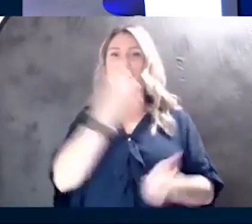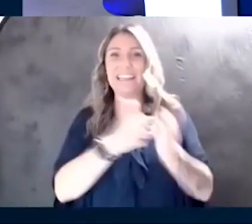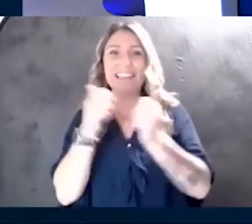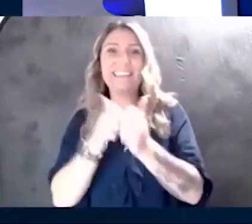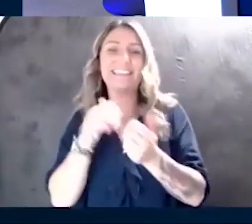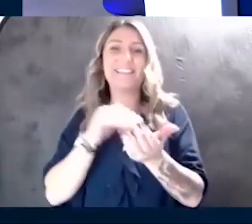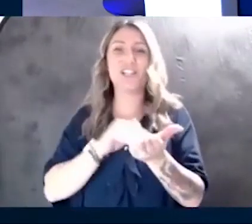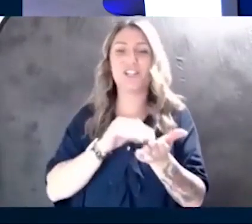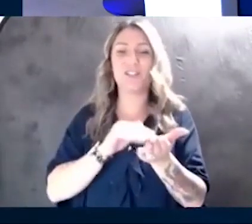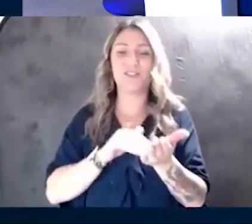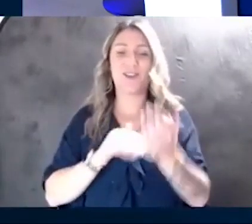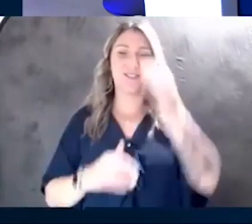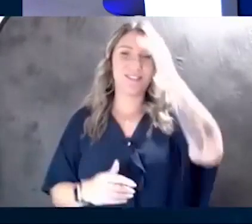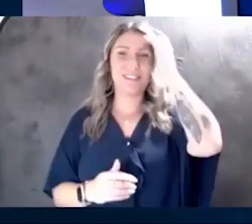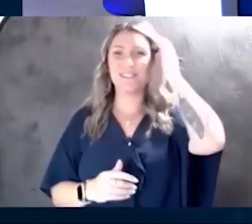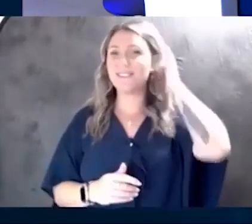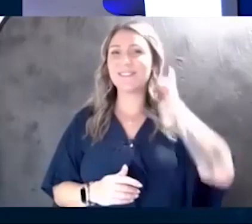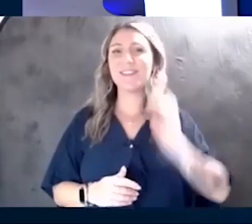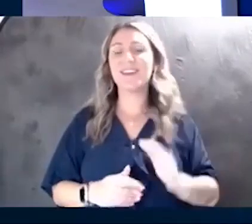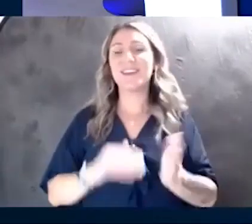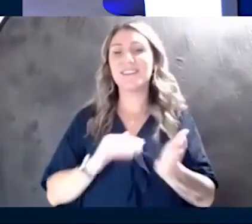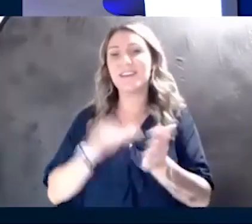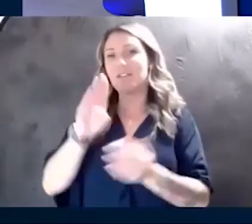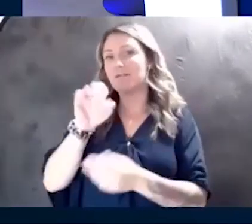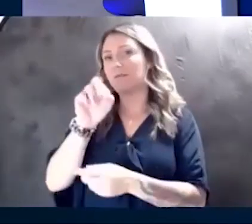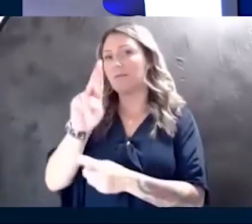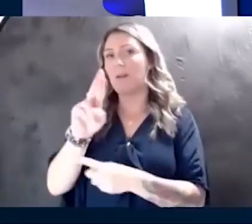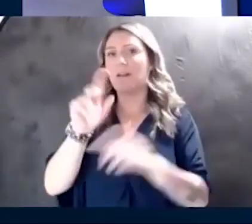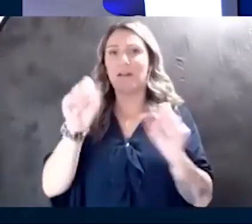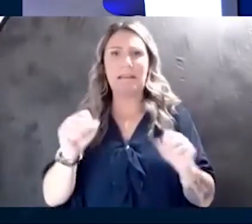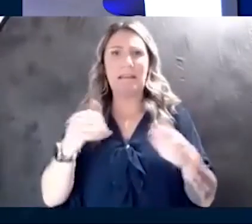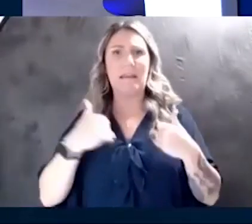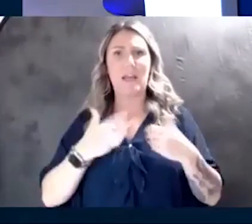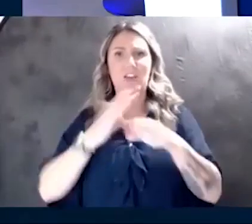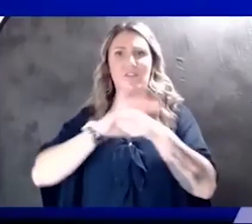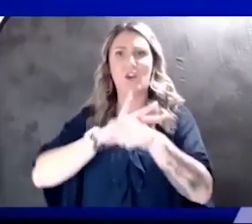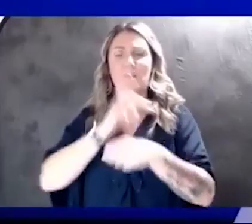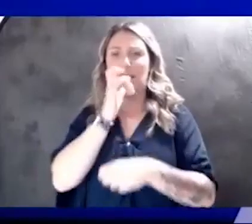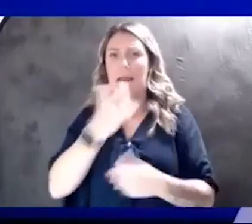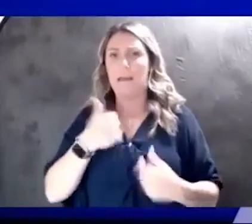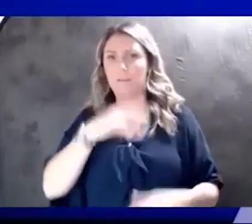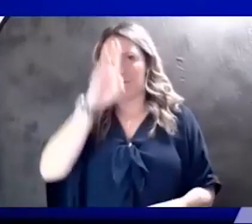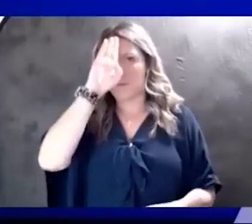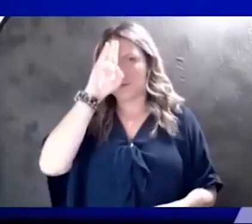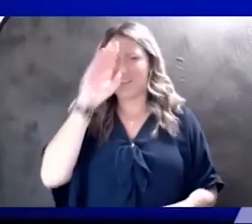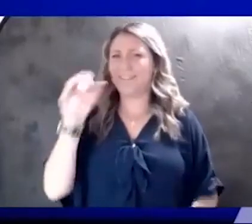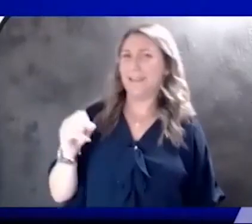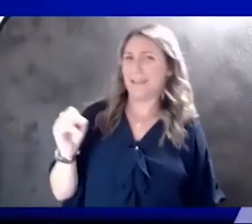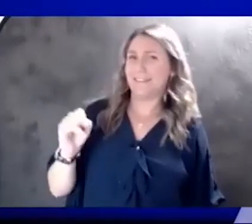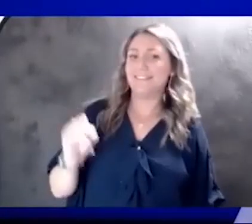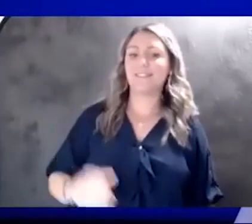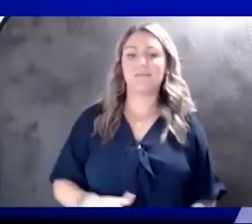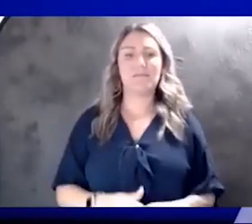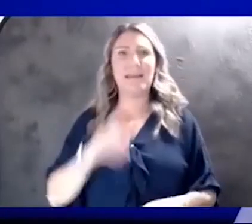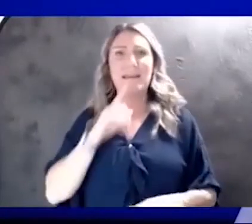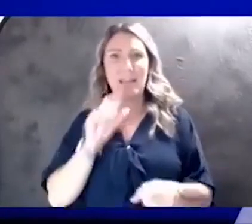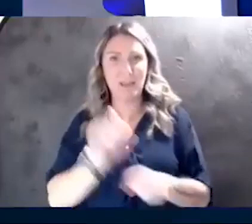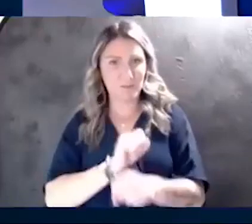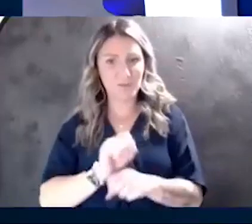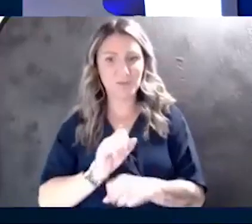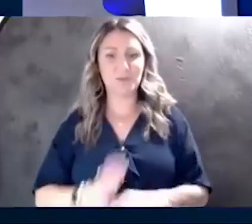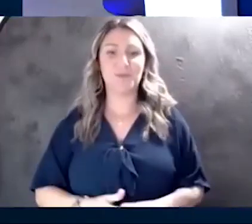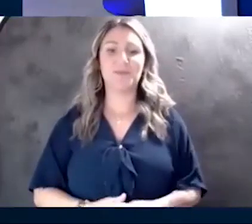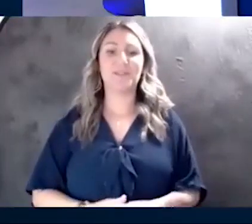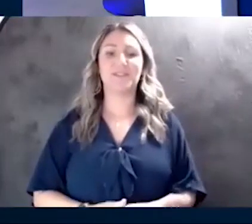On Dr. Barr, can you have COVID and not have a fever? Yes, absolutely. Okay. And